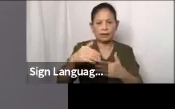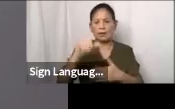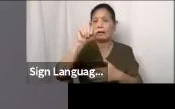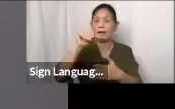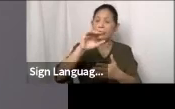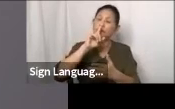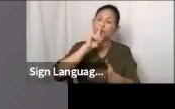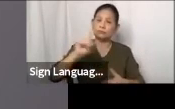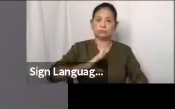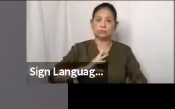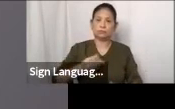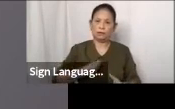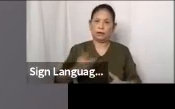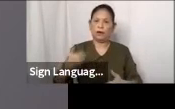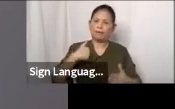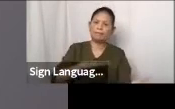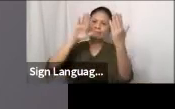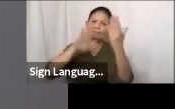health issues.